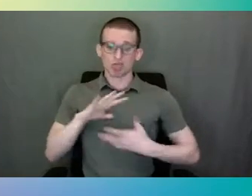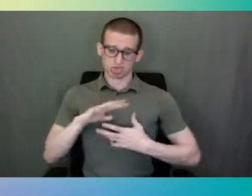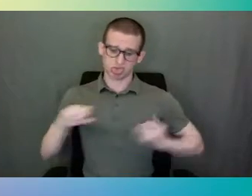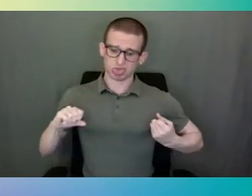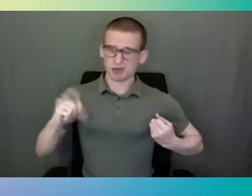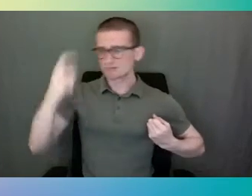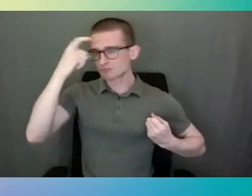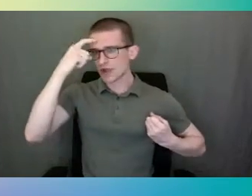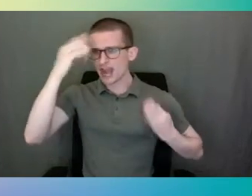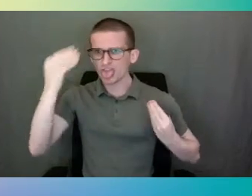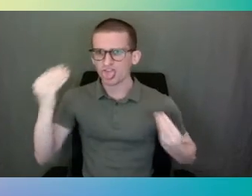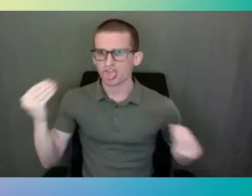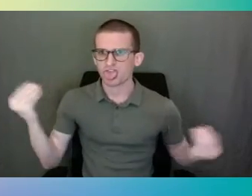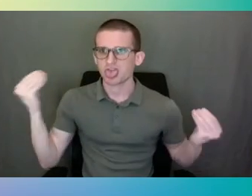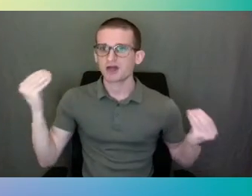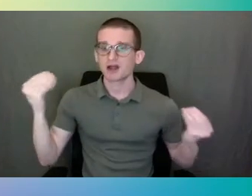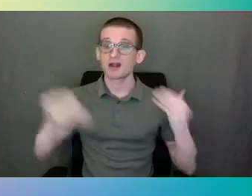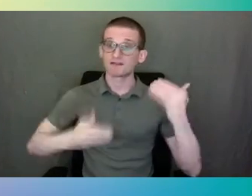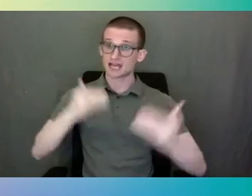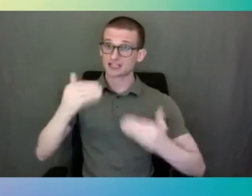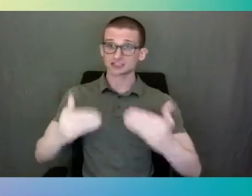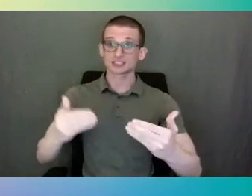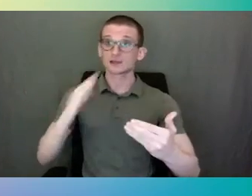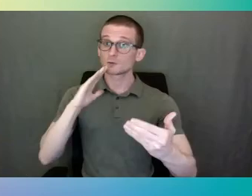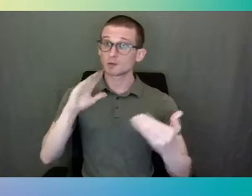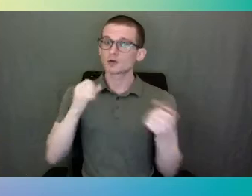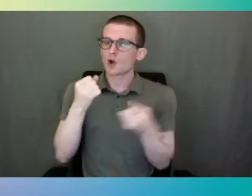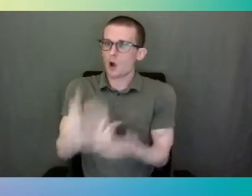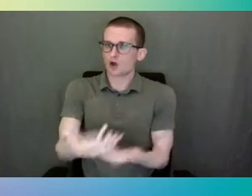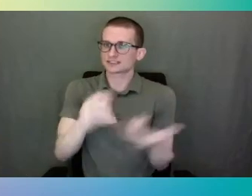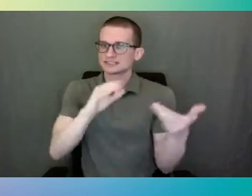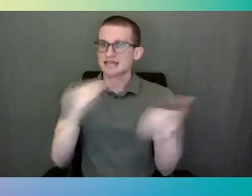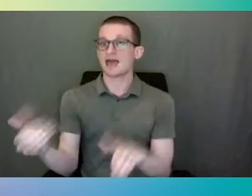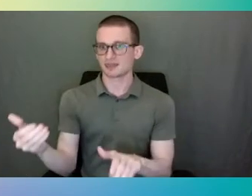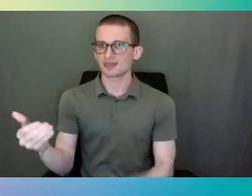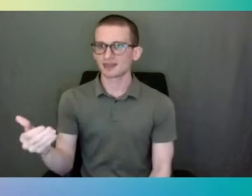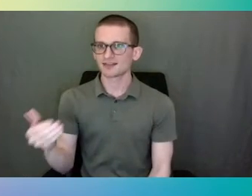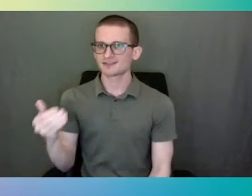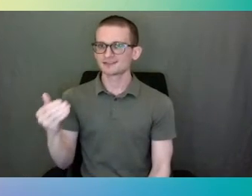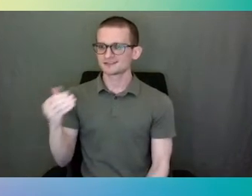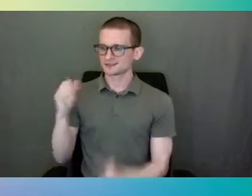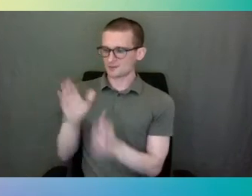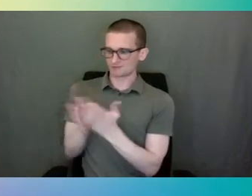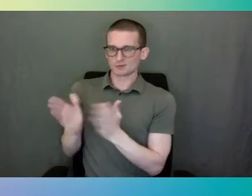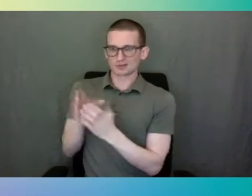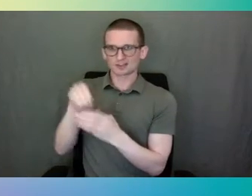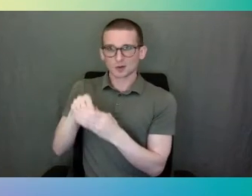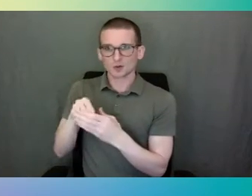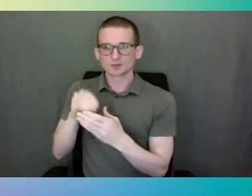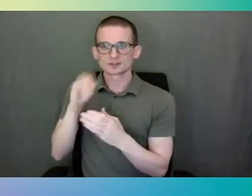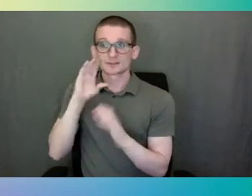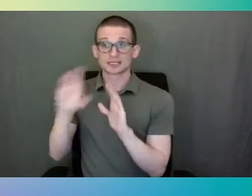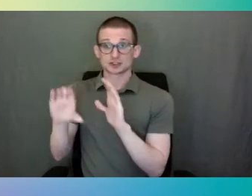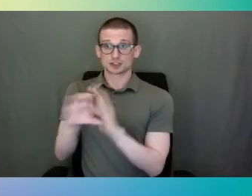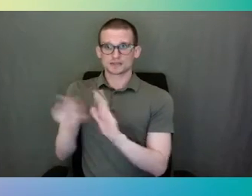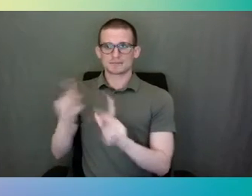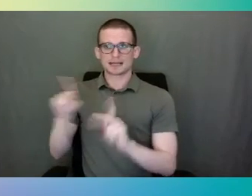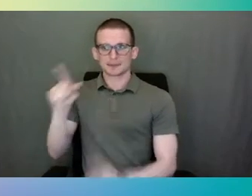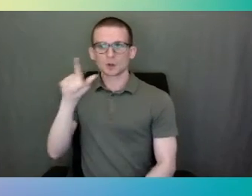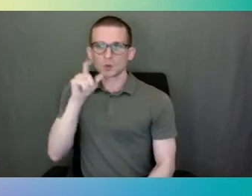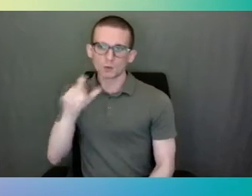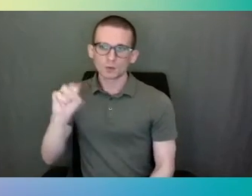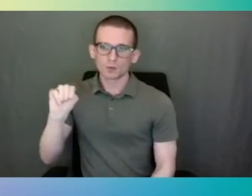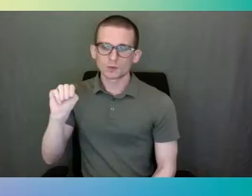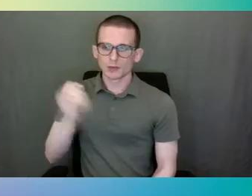and eventually it's going to lead to death. So it has pictures of people that masturbate, and they've got sweat